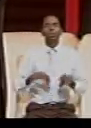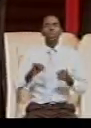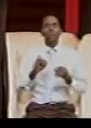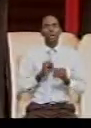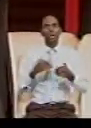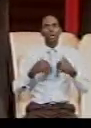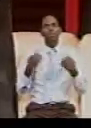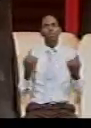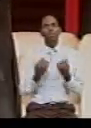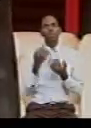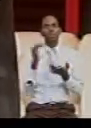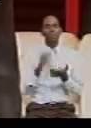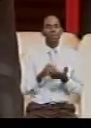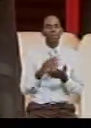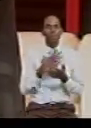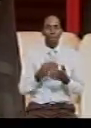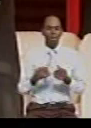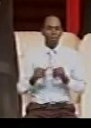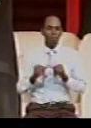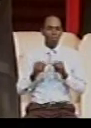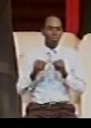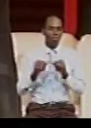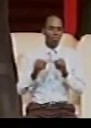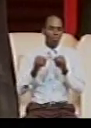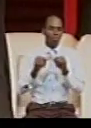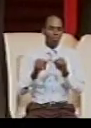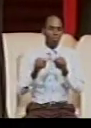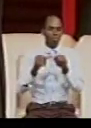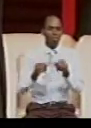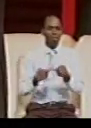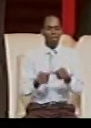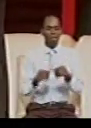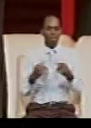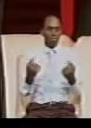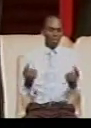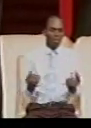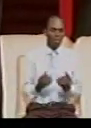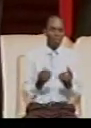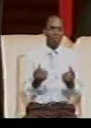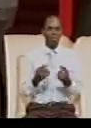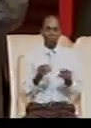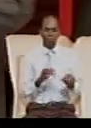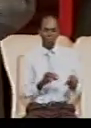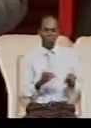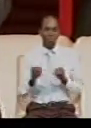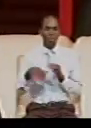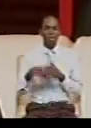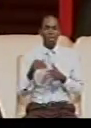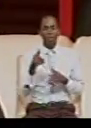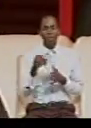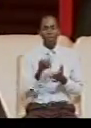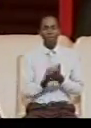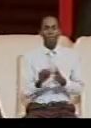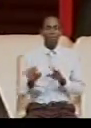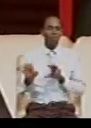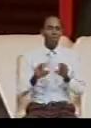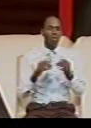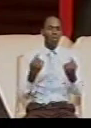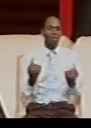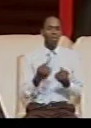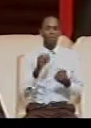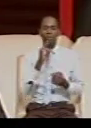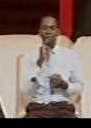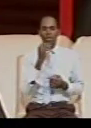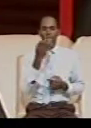outside that circle. He commits, he transgresses. He that committeth sin is of